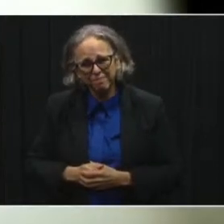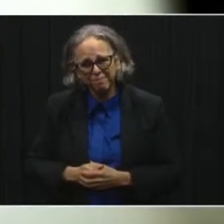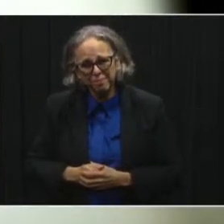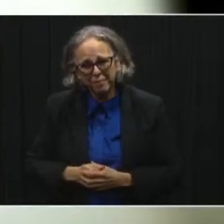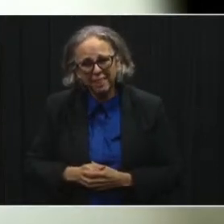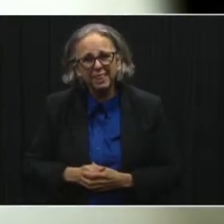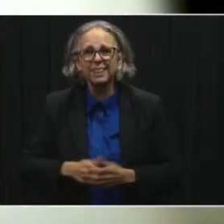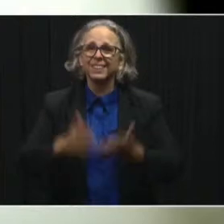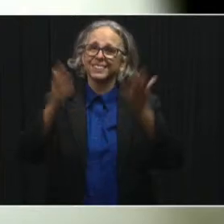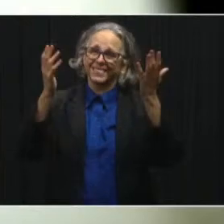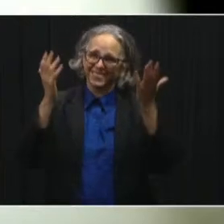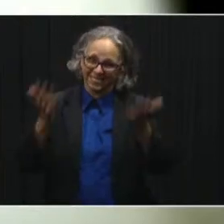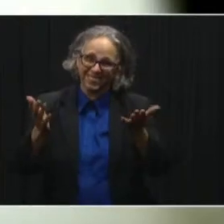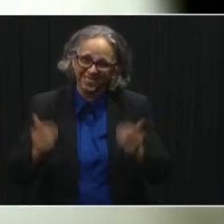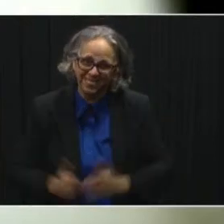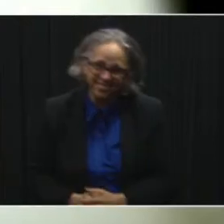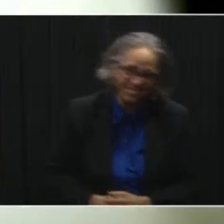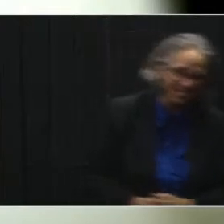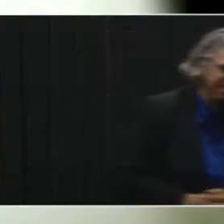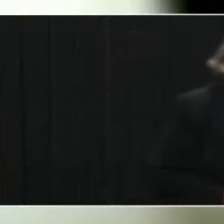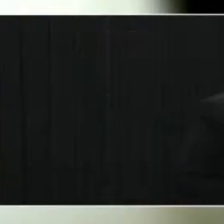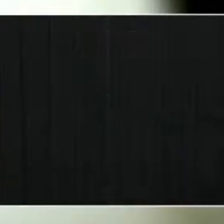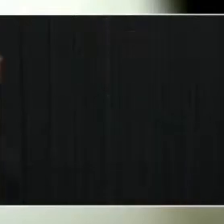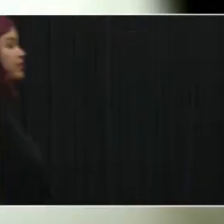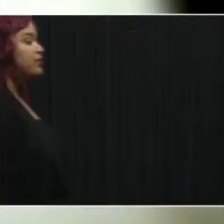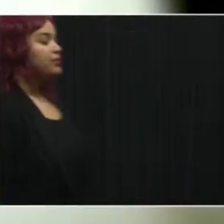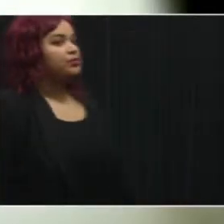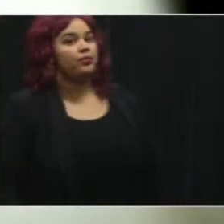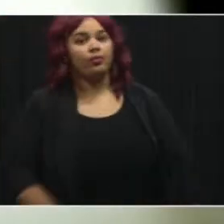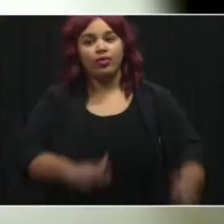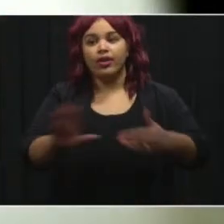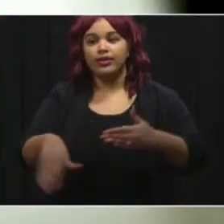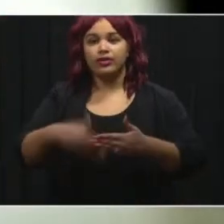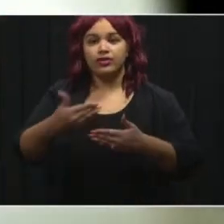Next question is from Tom Jackson at the Sandusky Register.